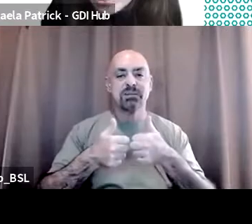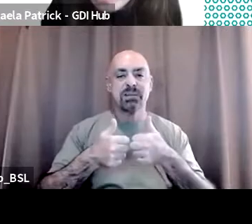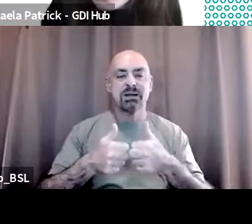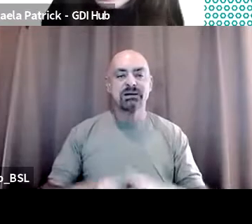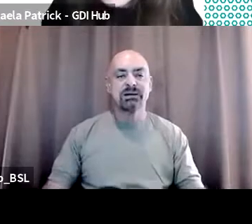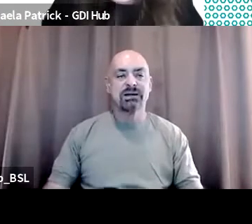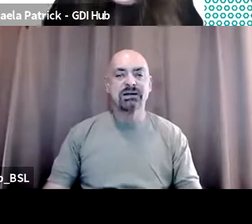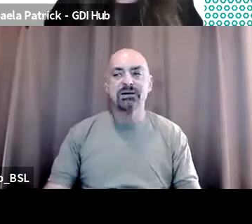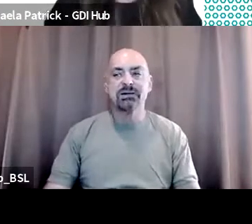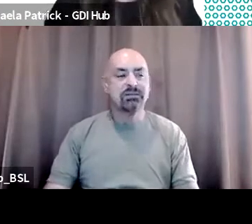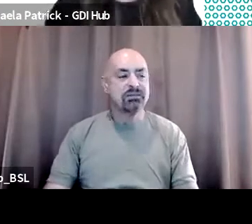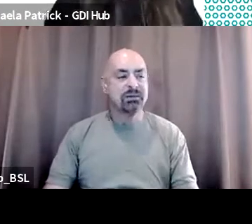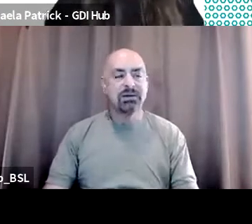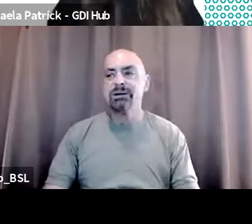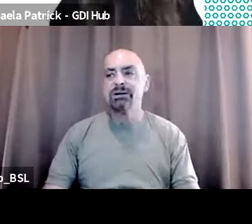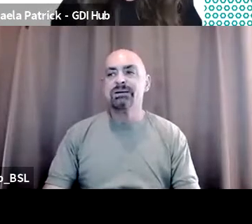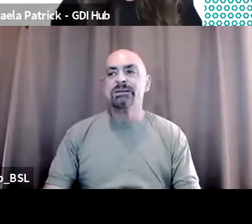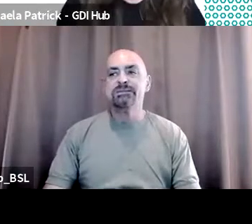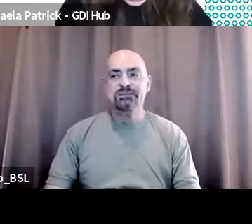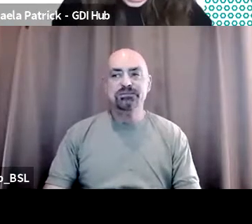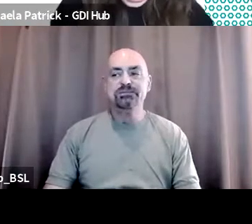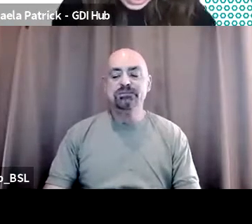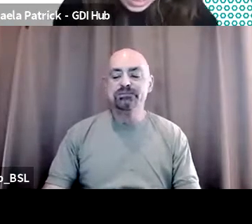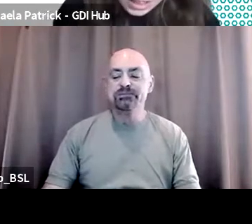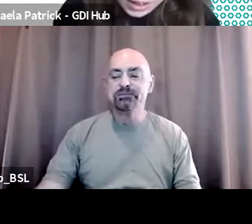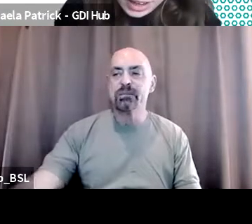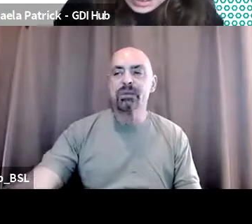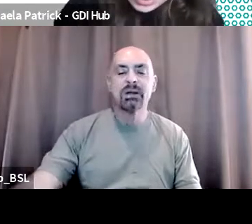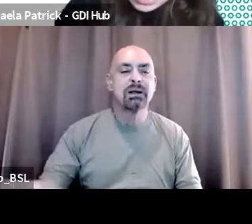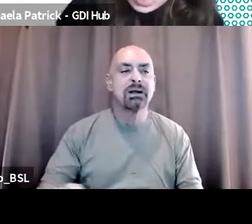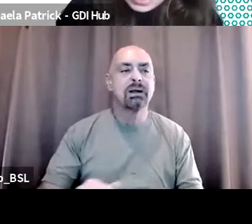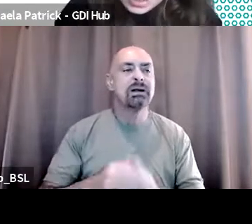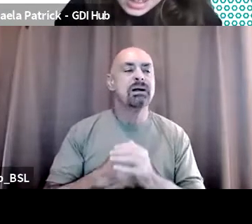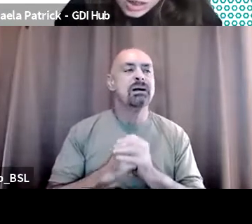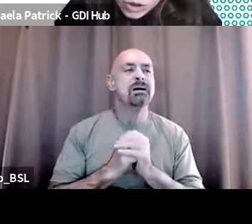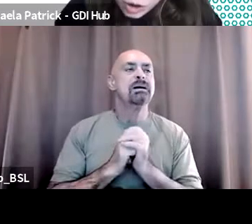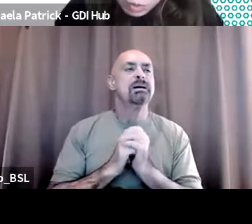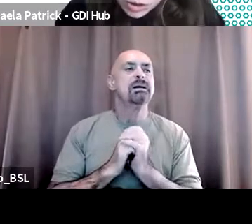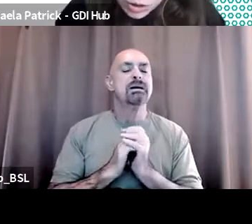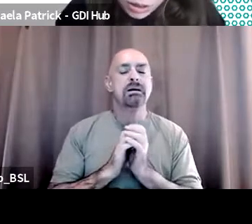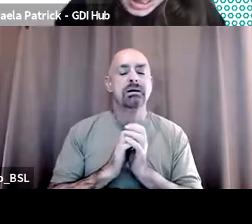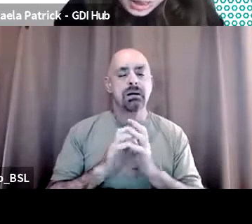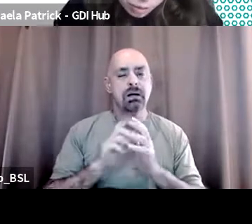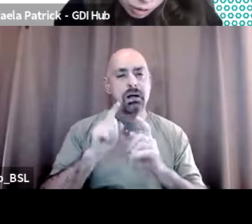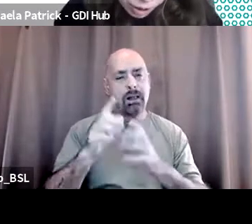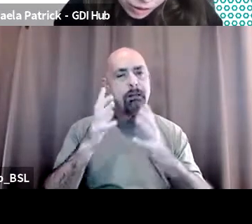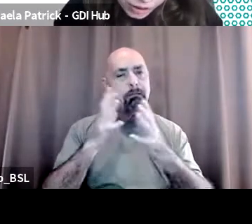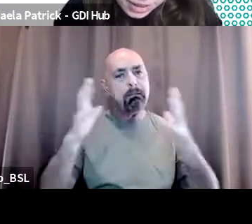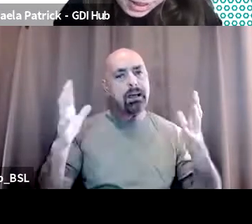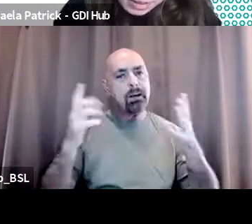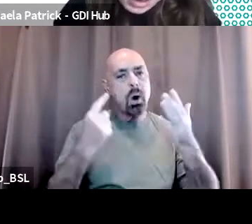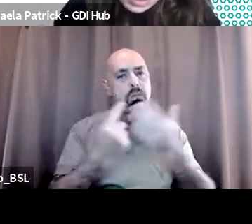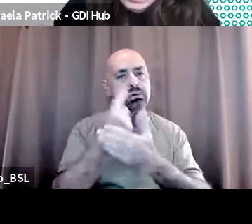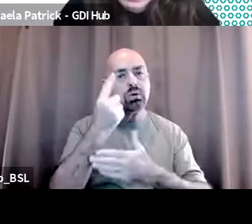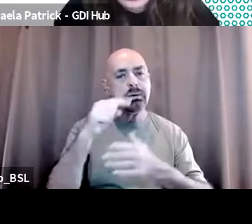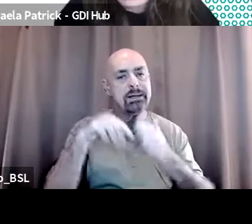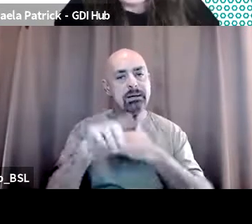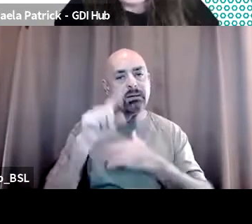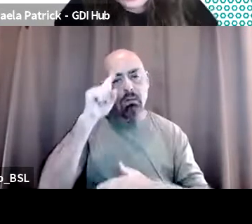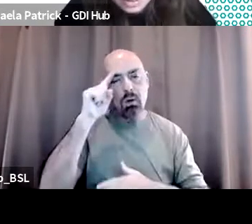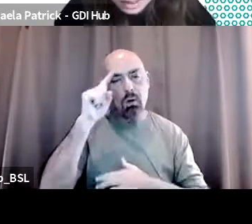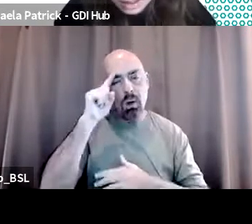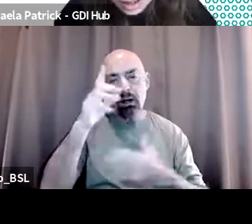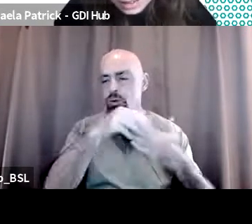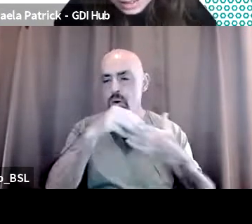There we go, switched over. So yeah, I was just saying that there's a huge opportunity in Mongolia to lead by example